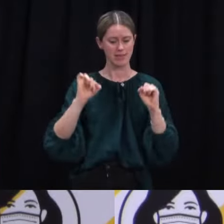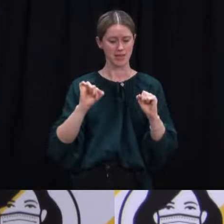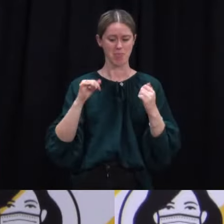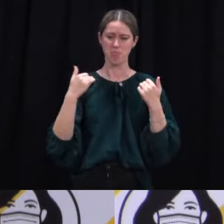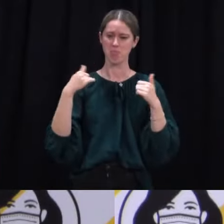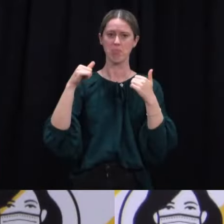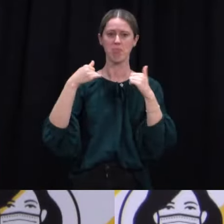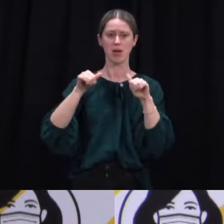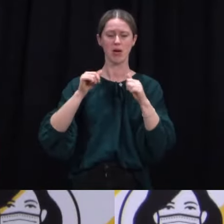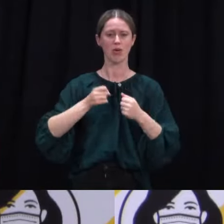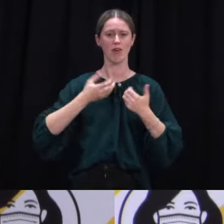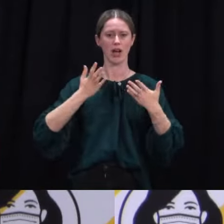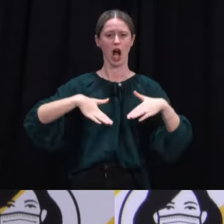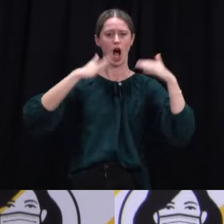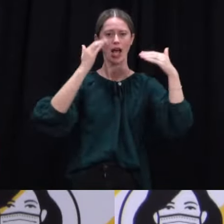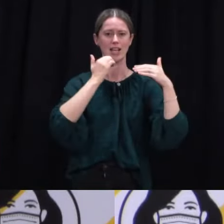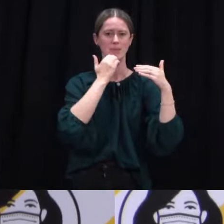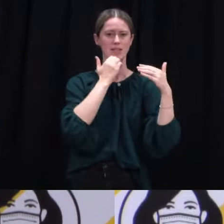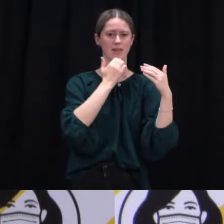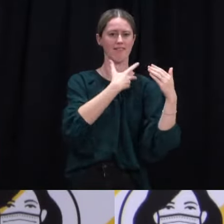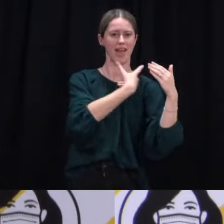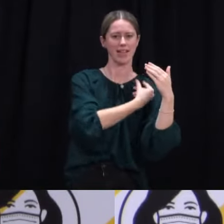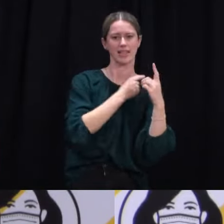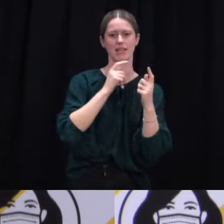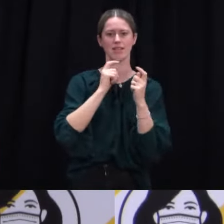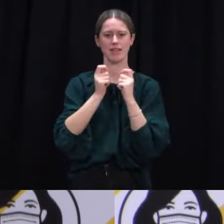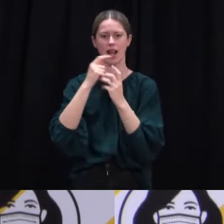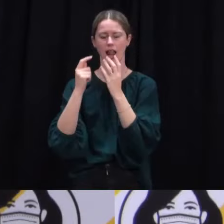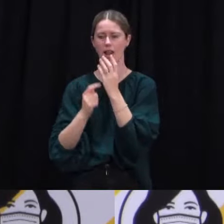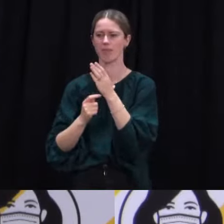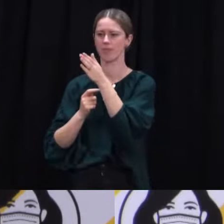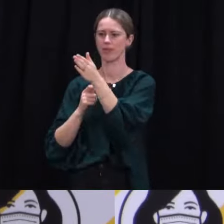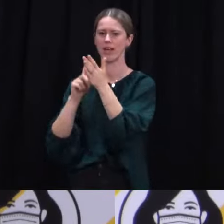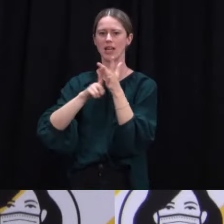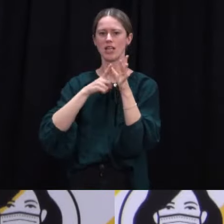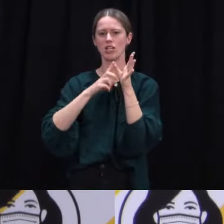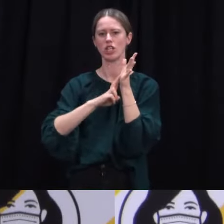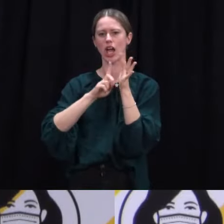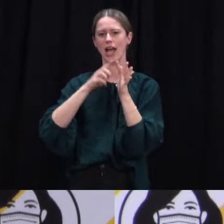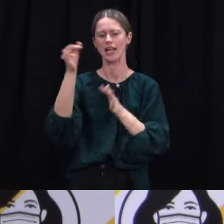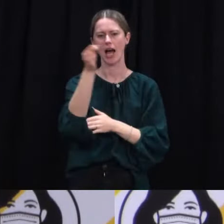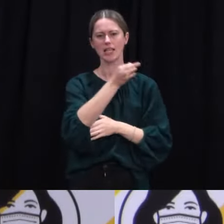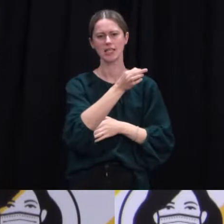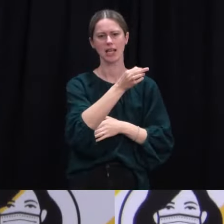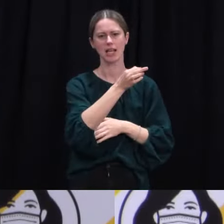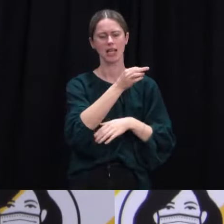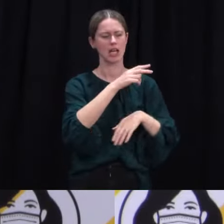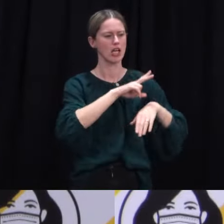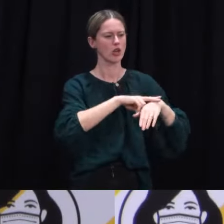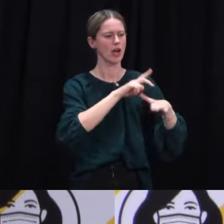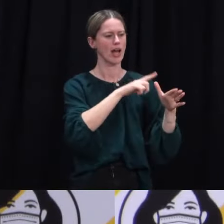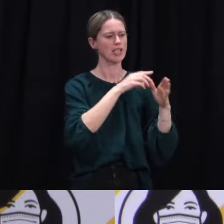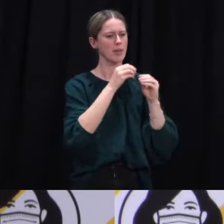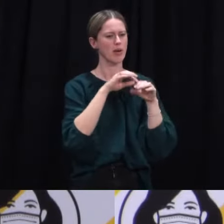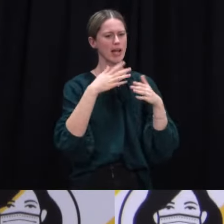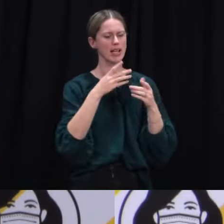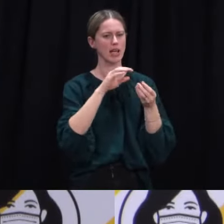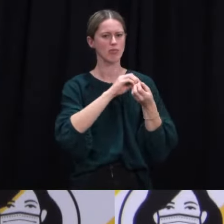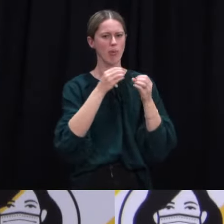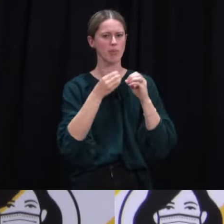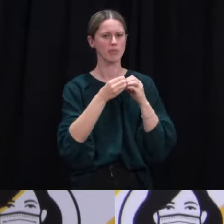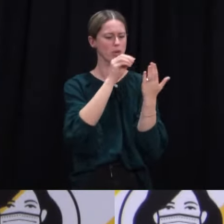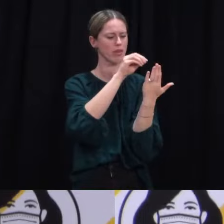delivering at a much greater level than it might have in the past. Jane. Dr. Bloomfield, were there any particular problems with patient record keeping on the 12th